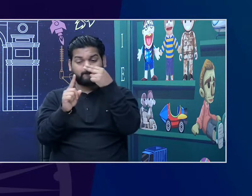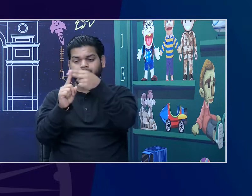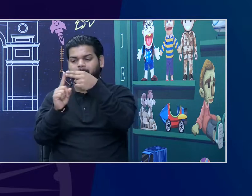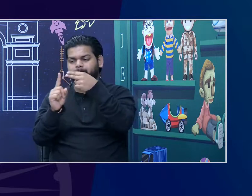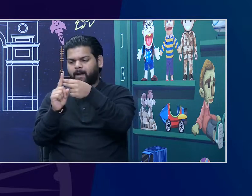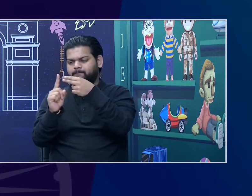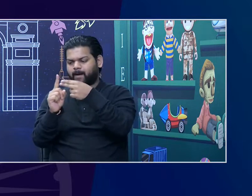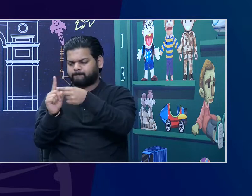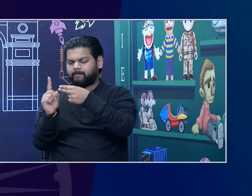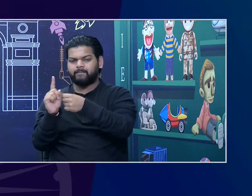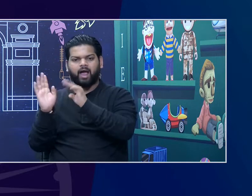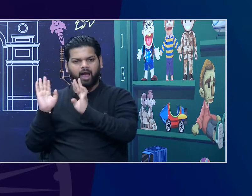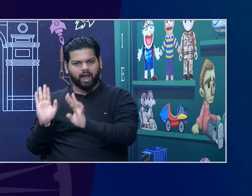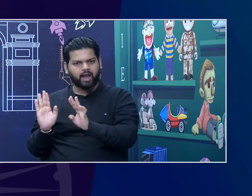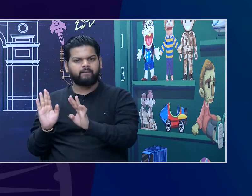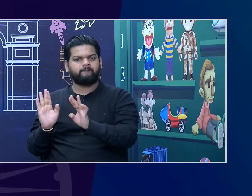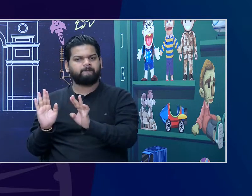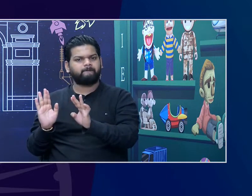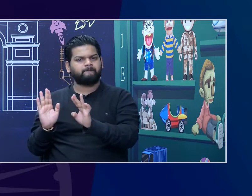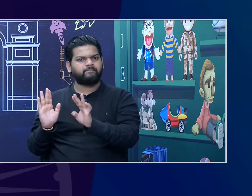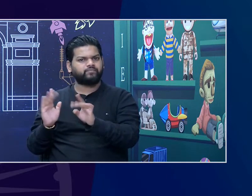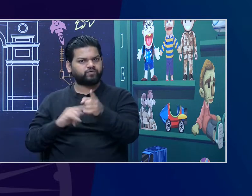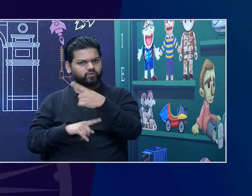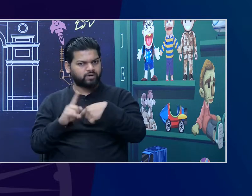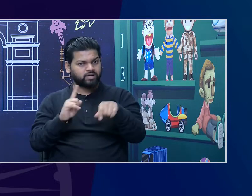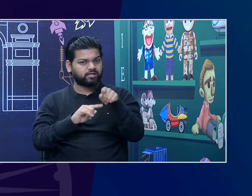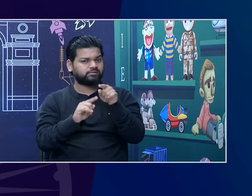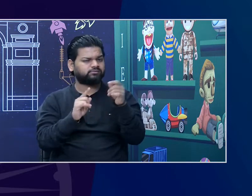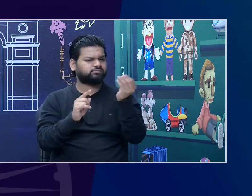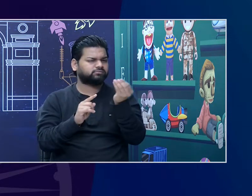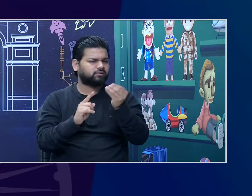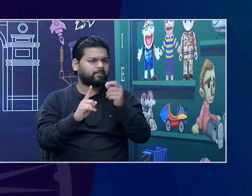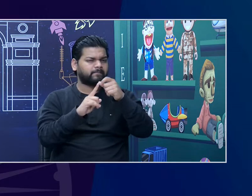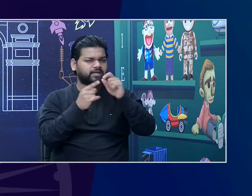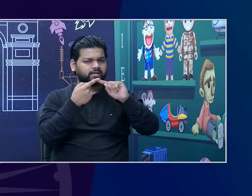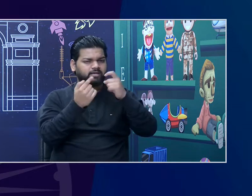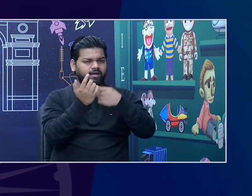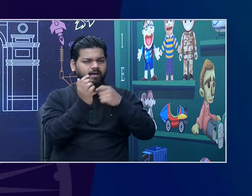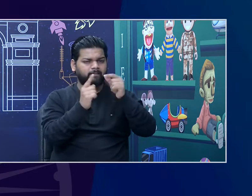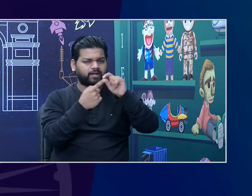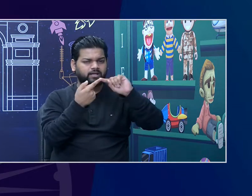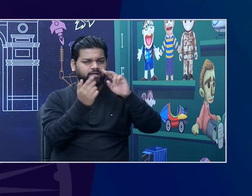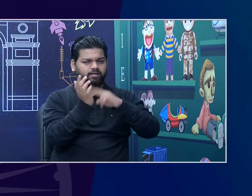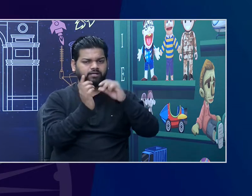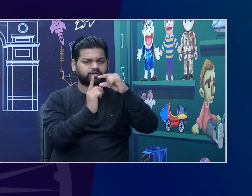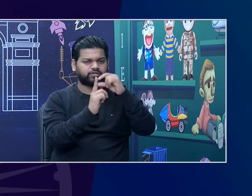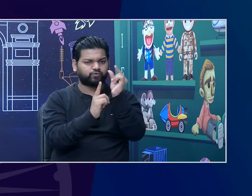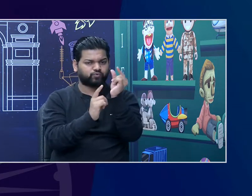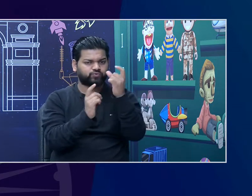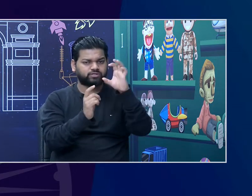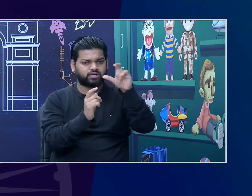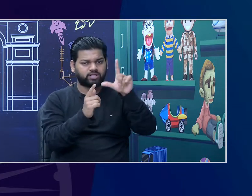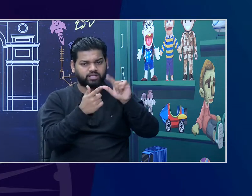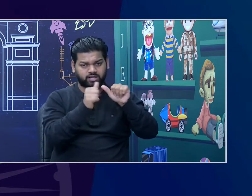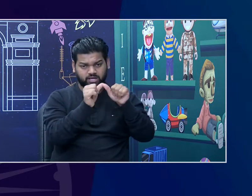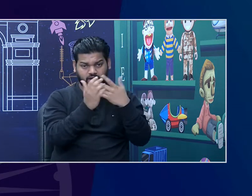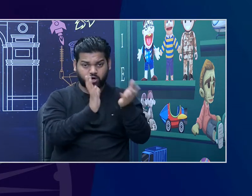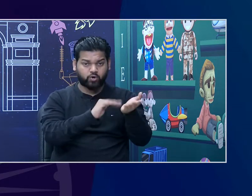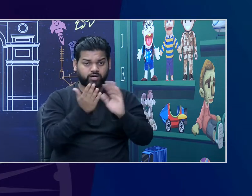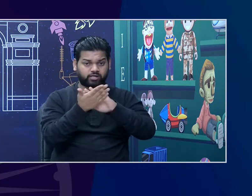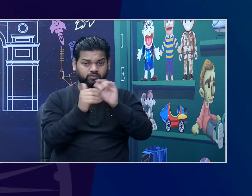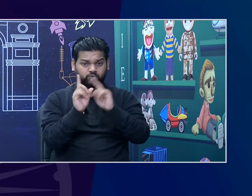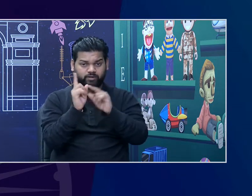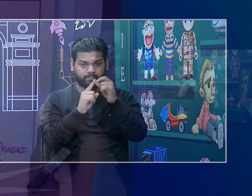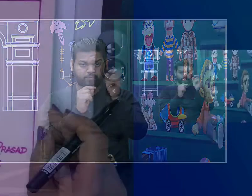the sin theta Yes. is equal to perpendicular upon hypotenuse. Hypotenuse. And second line is curly brown hair Very is good.